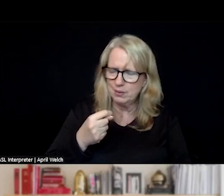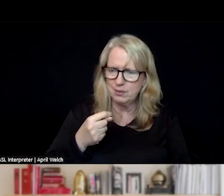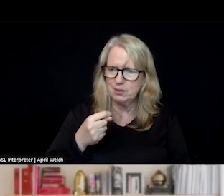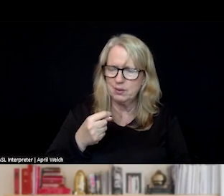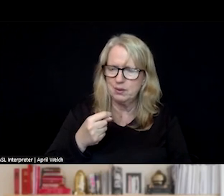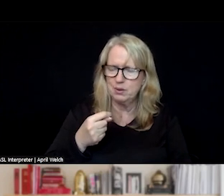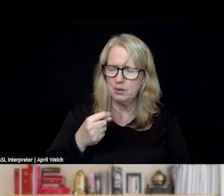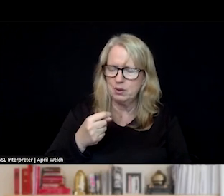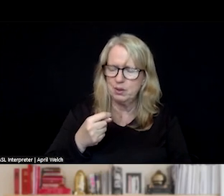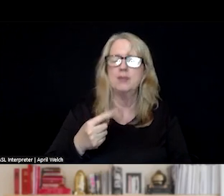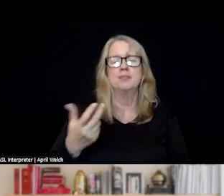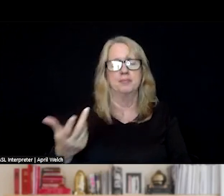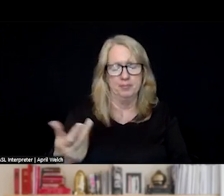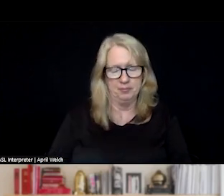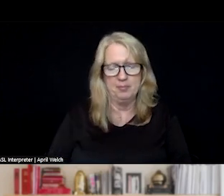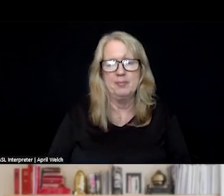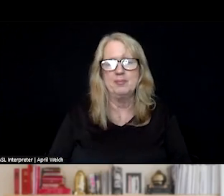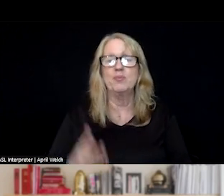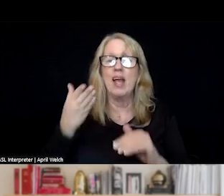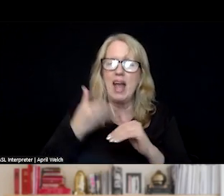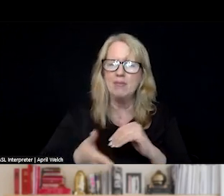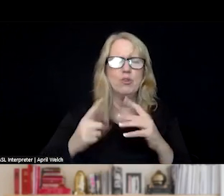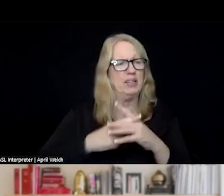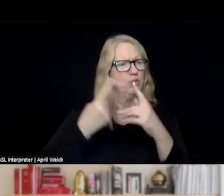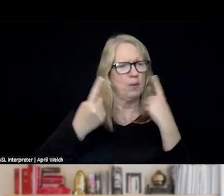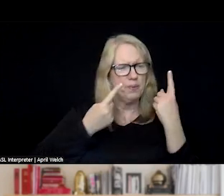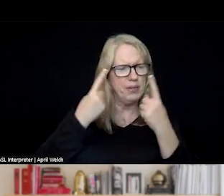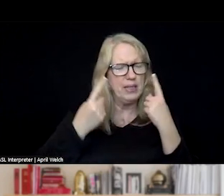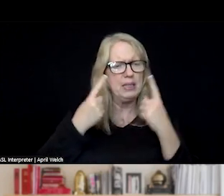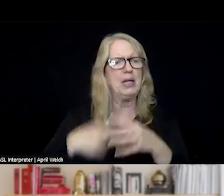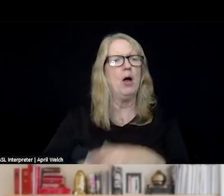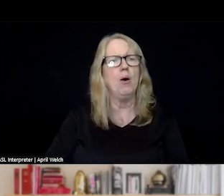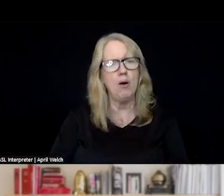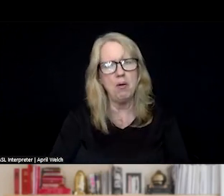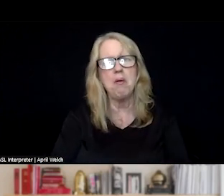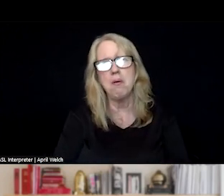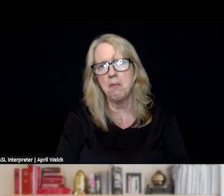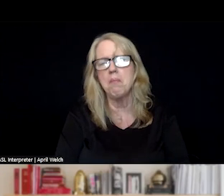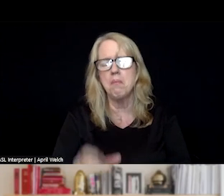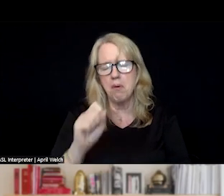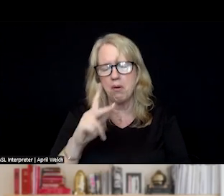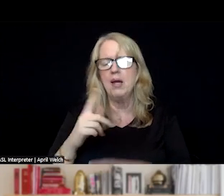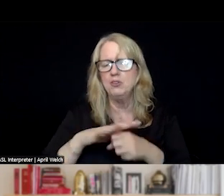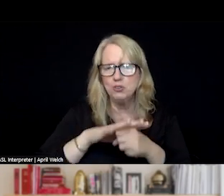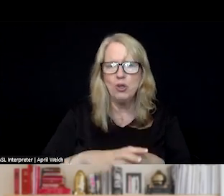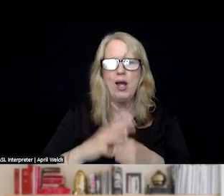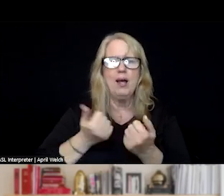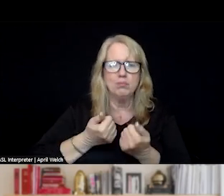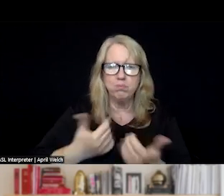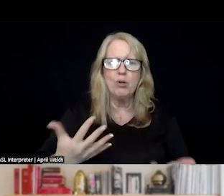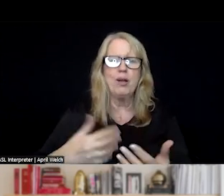And of course, after I started thinking about it, it's like, oh yeah, okay, stress, burnout,